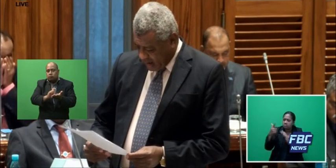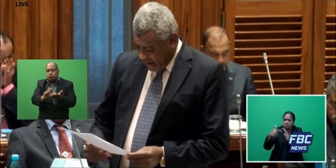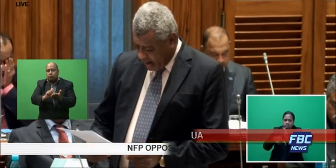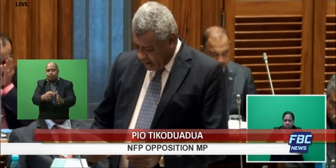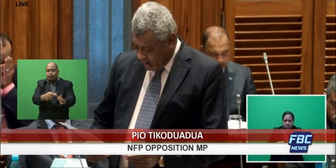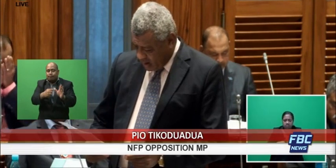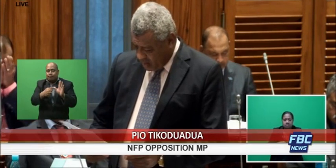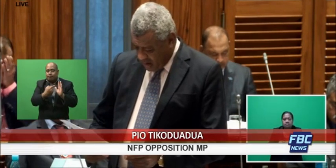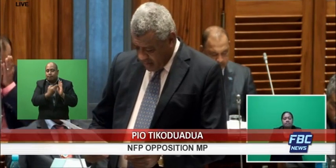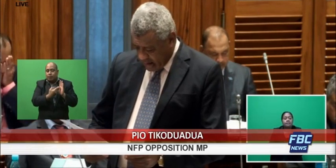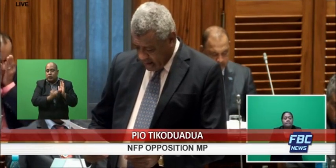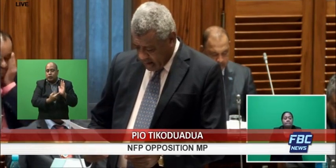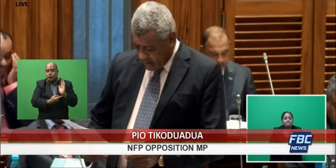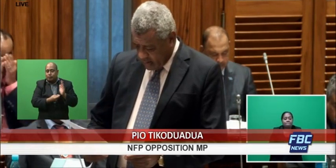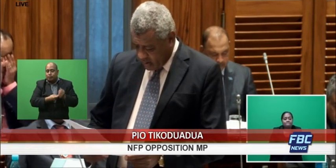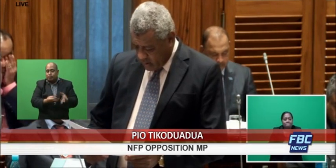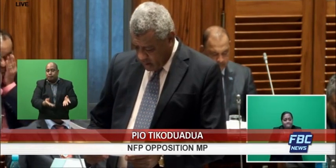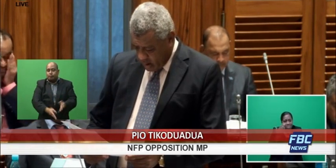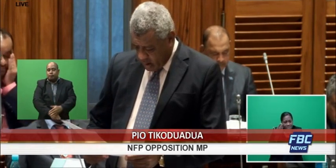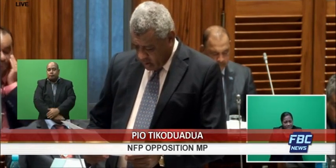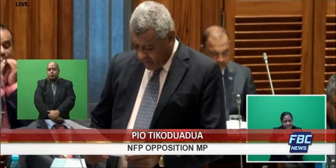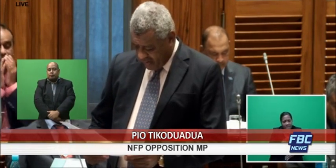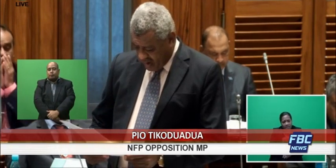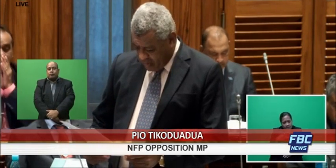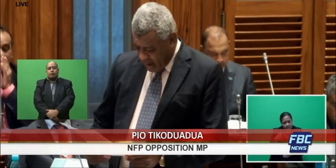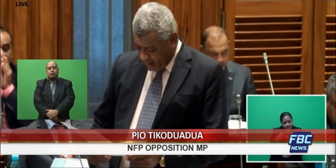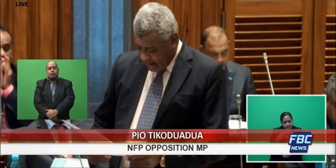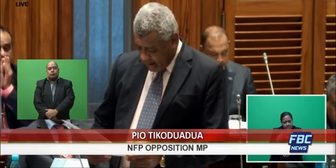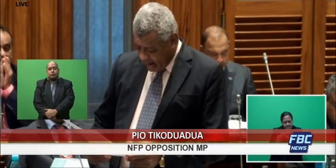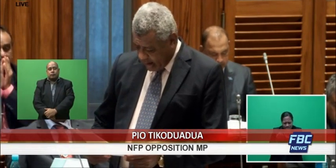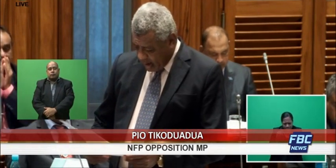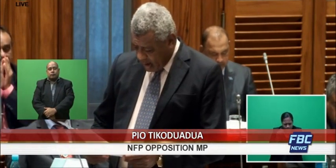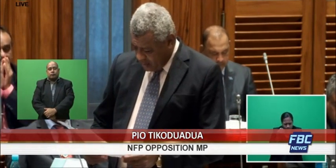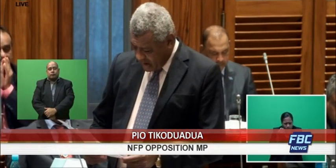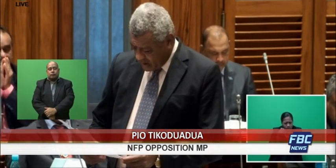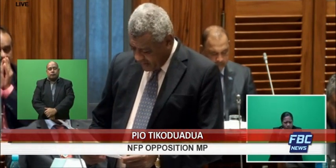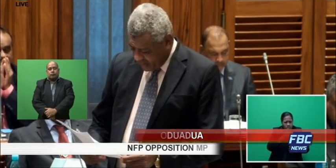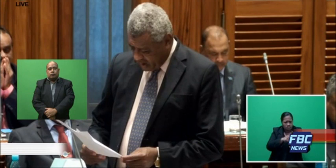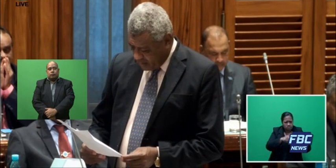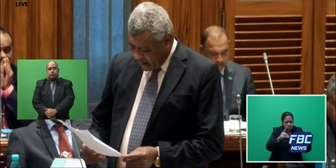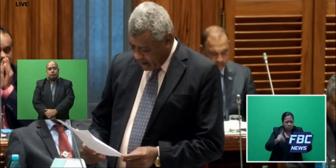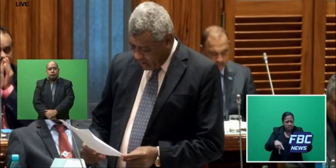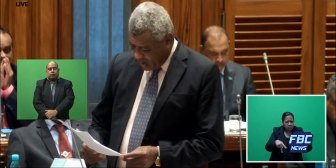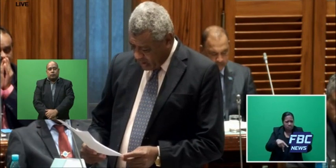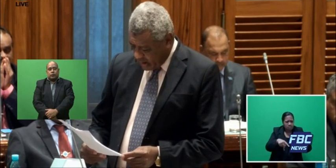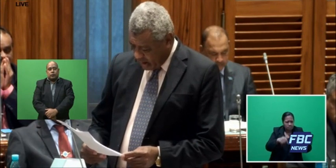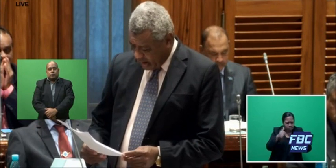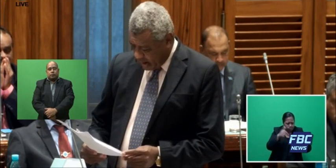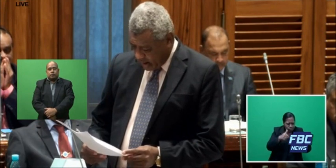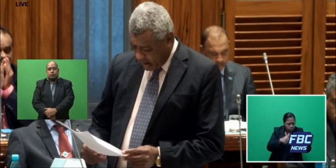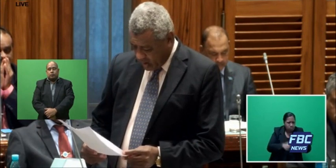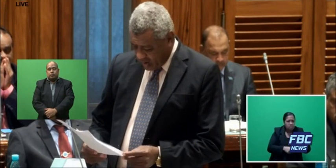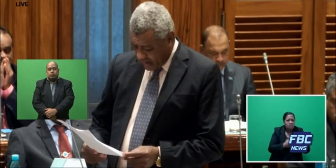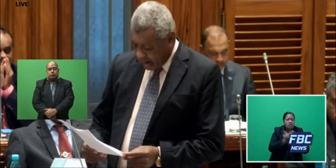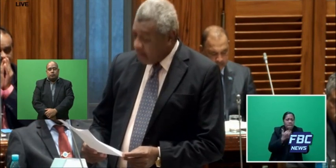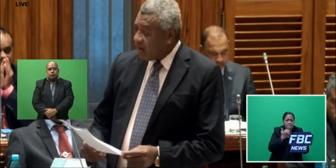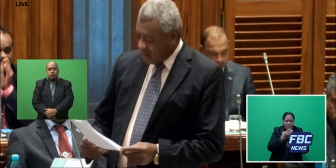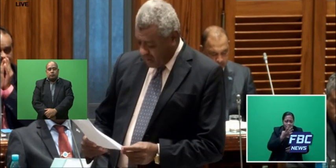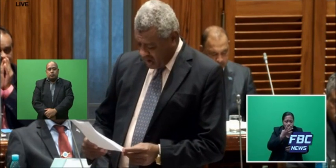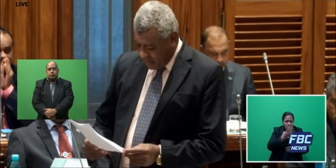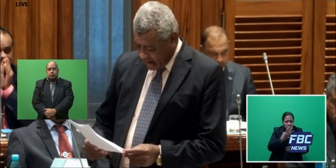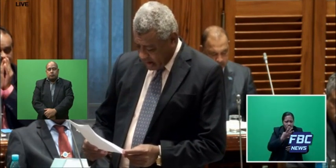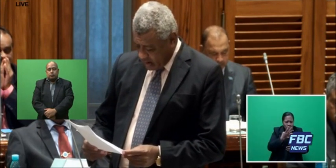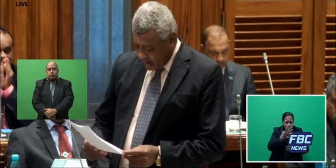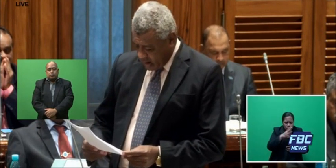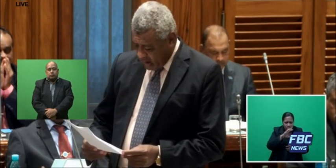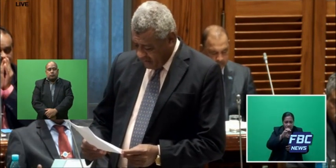We expected the Honourable Minister to inform Parliament in detail how much of the $40 million allocated in the COVID-19